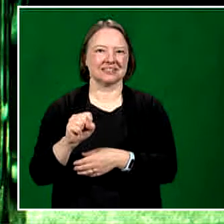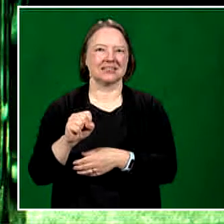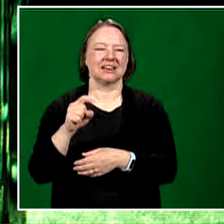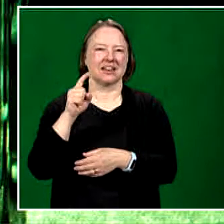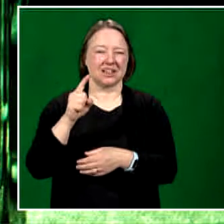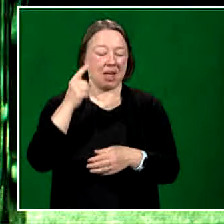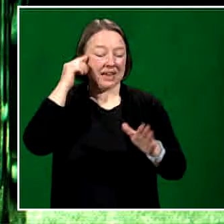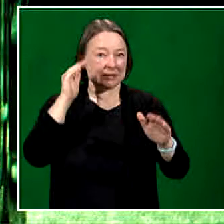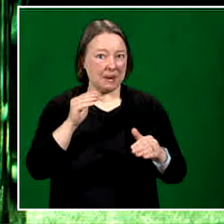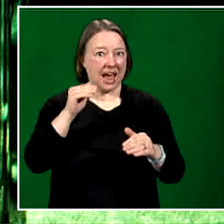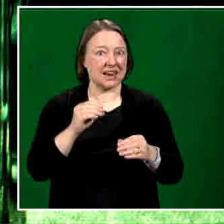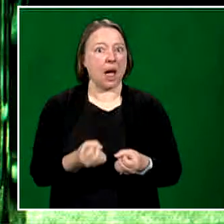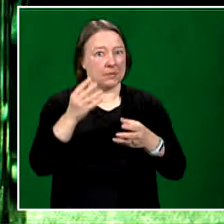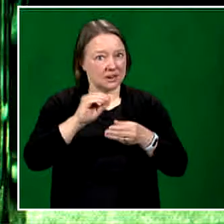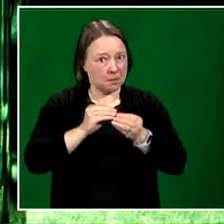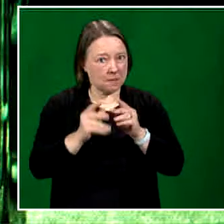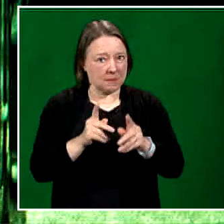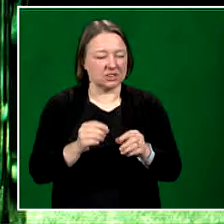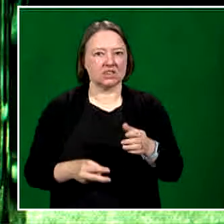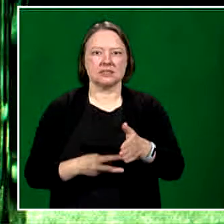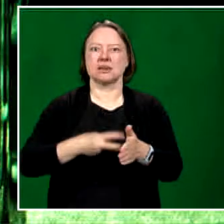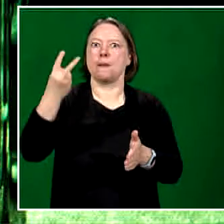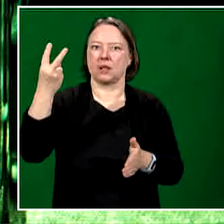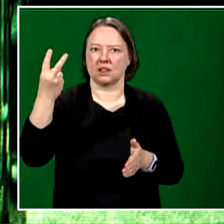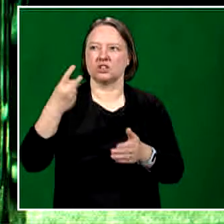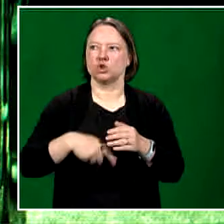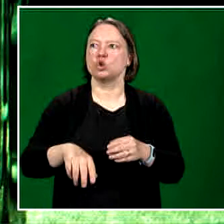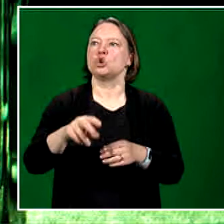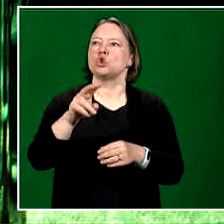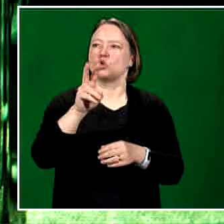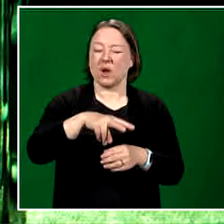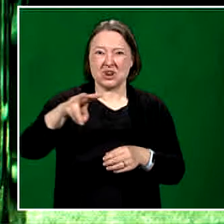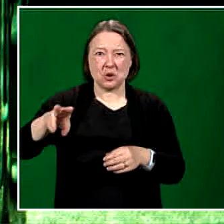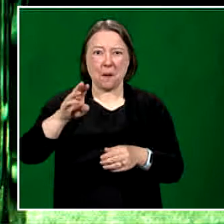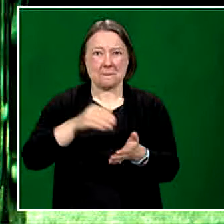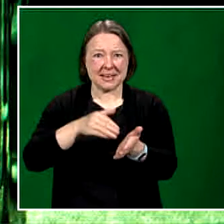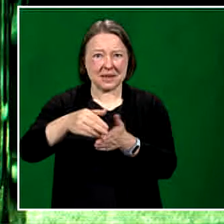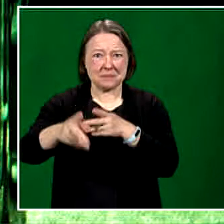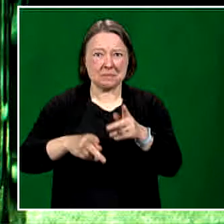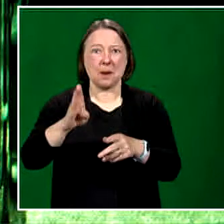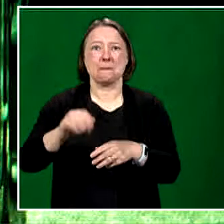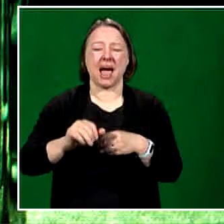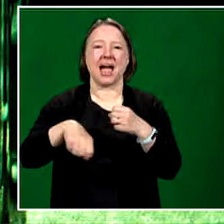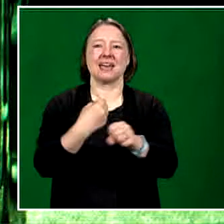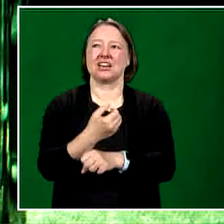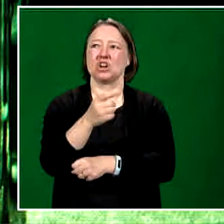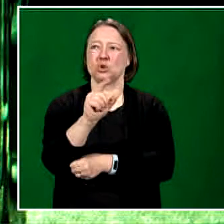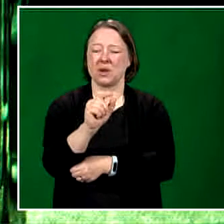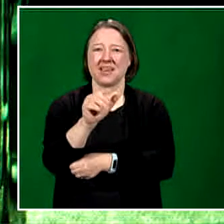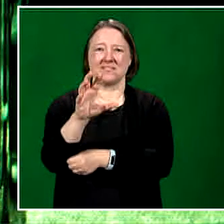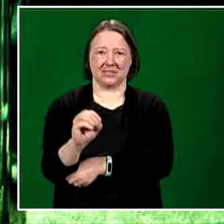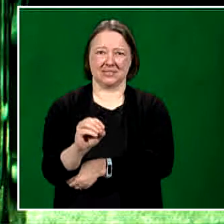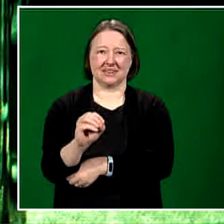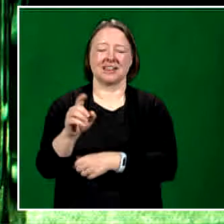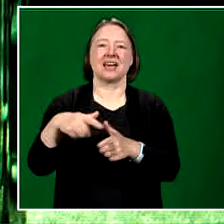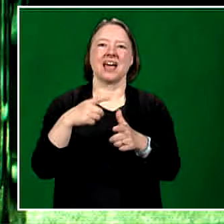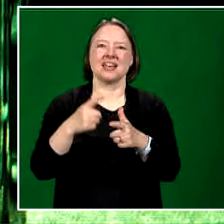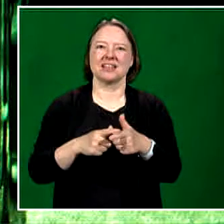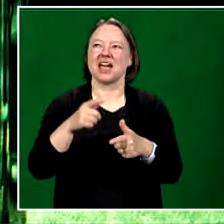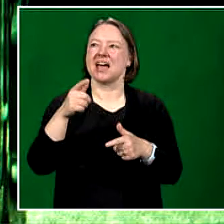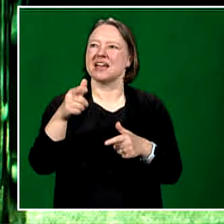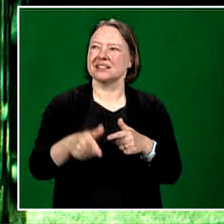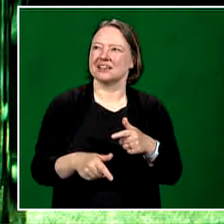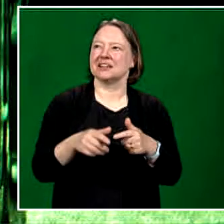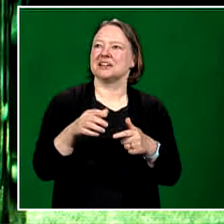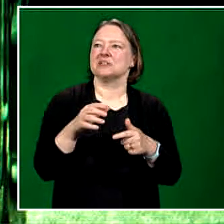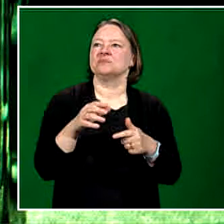to double from 11 million to 22 million by 2050. In Rwanda, 80% of the population